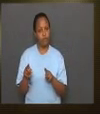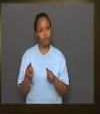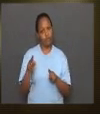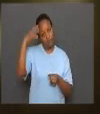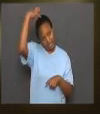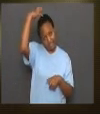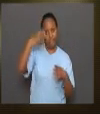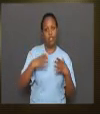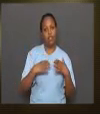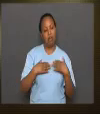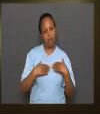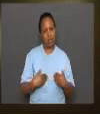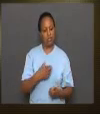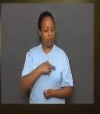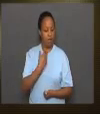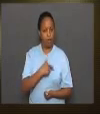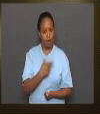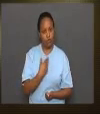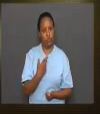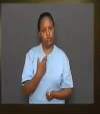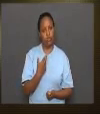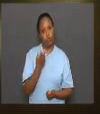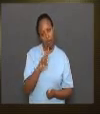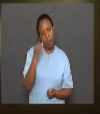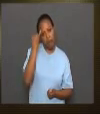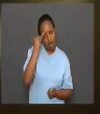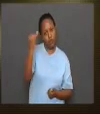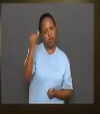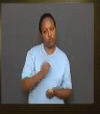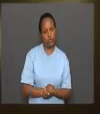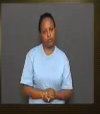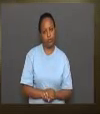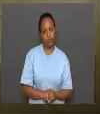government, religion, or ideology.